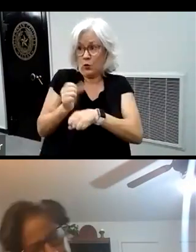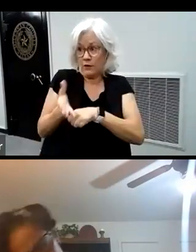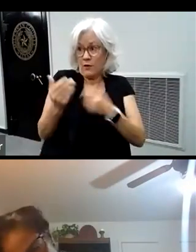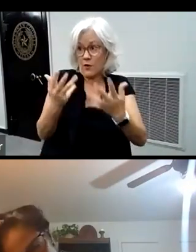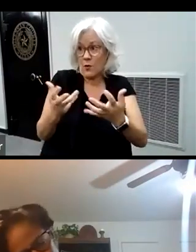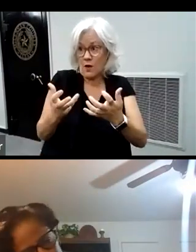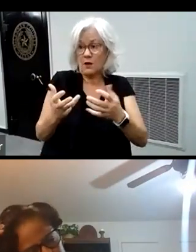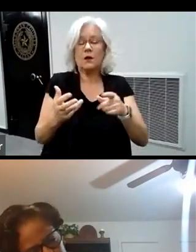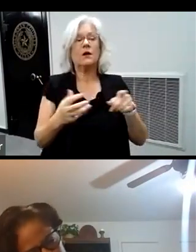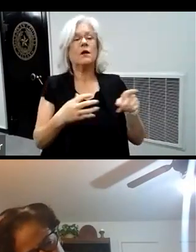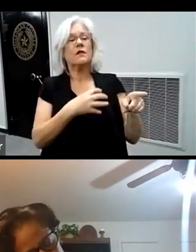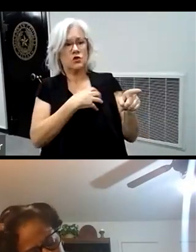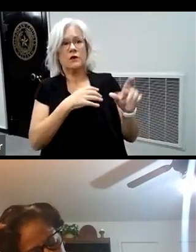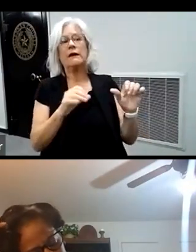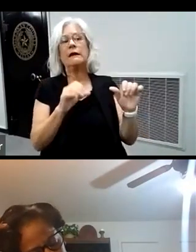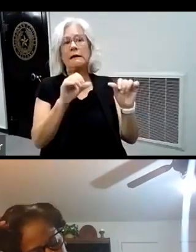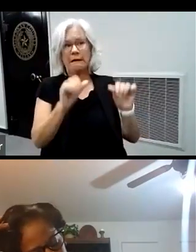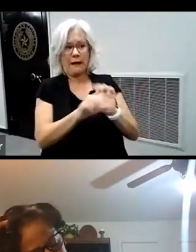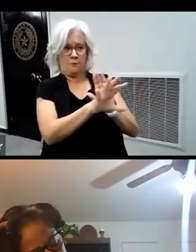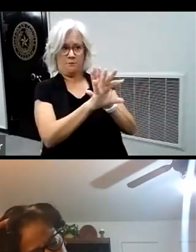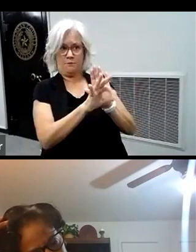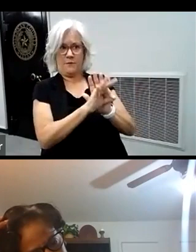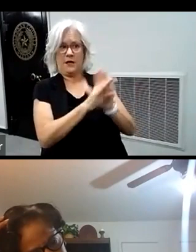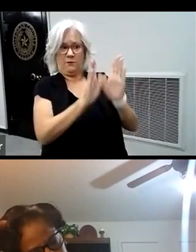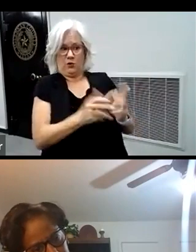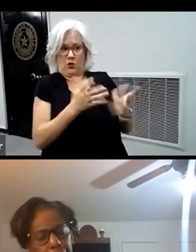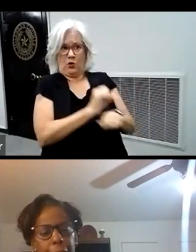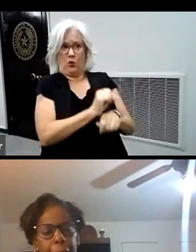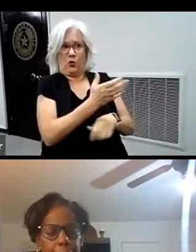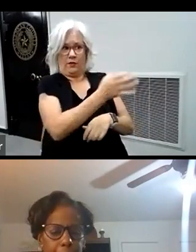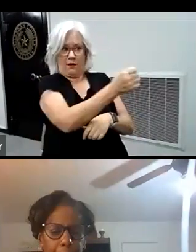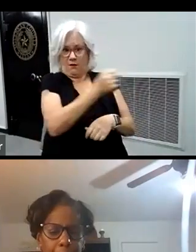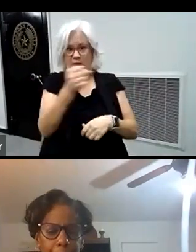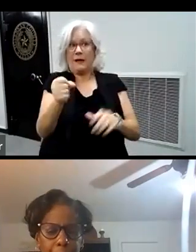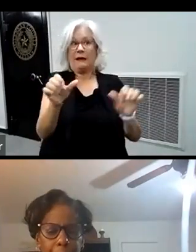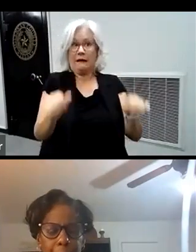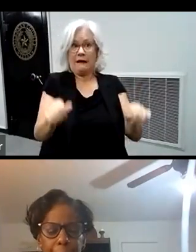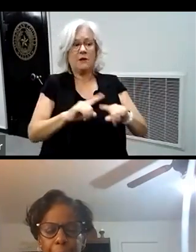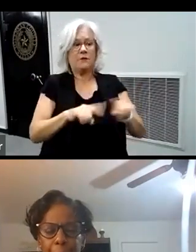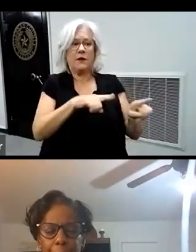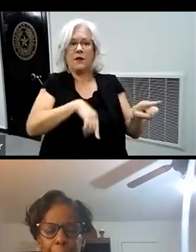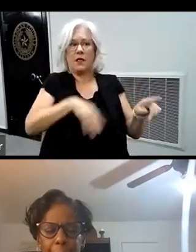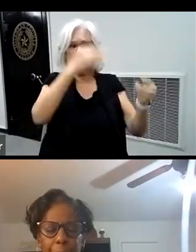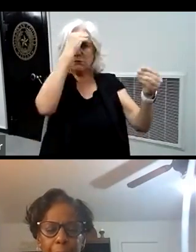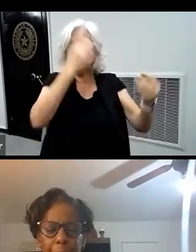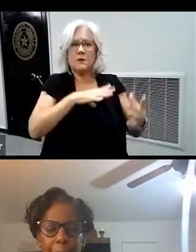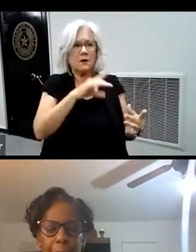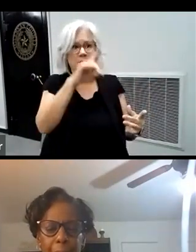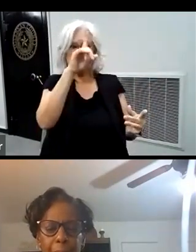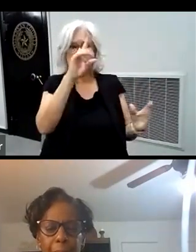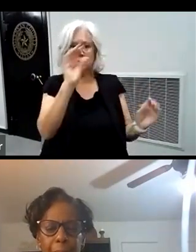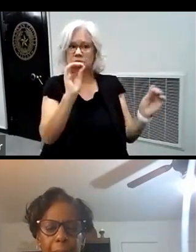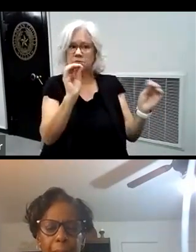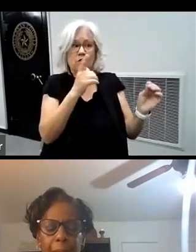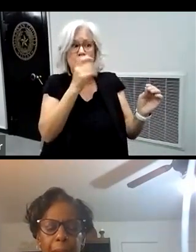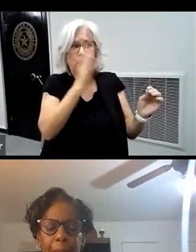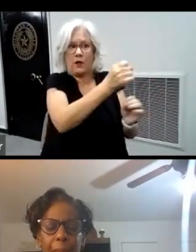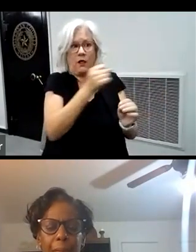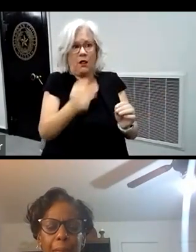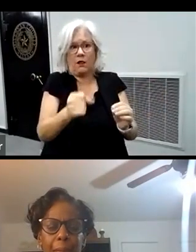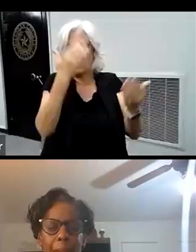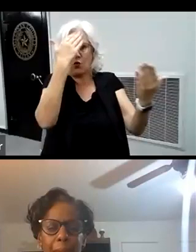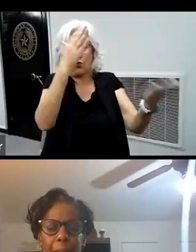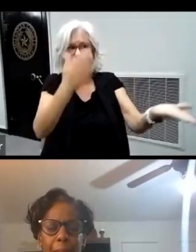The sheriff does have the ability to appoint someone into this specific position. We have not been made aware at the time as to who will be filling that